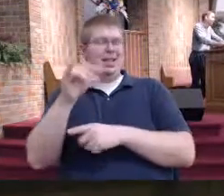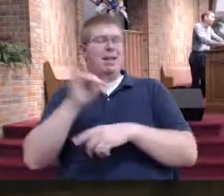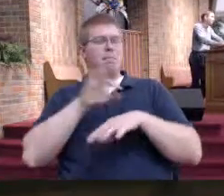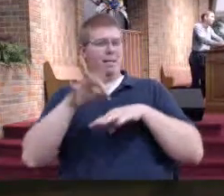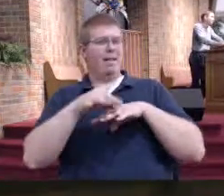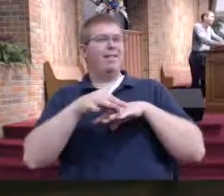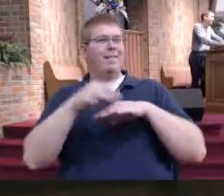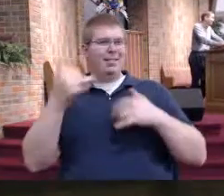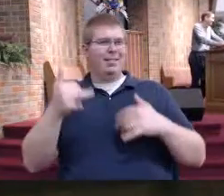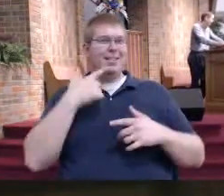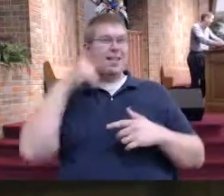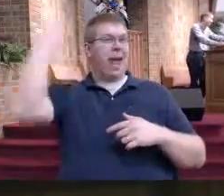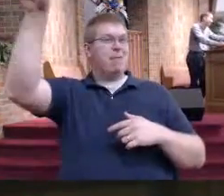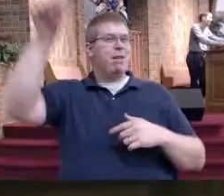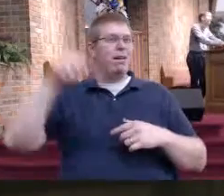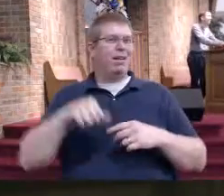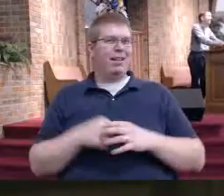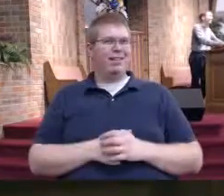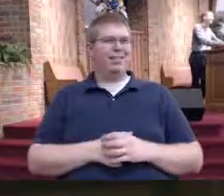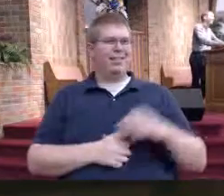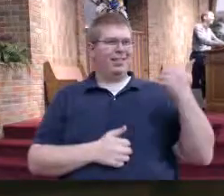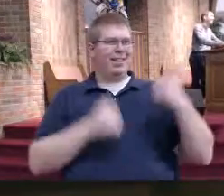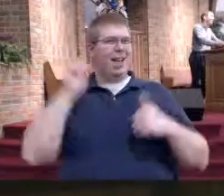now. Yeah, thank you.